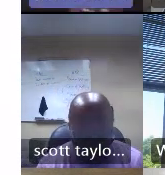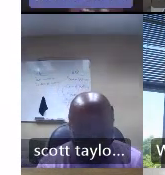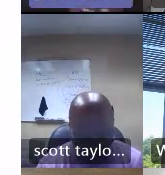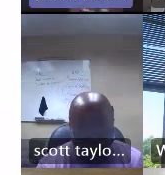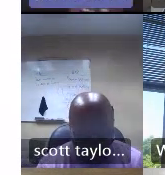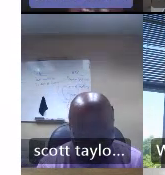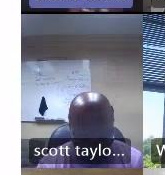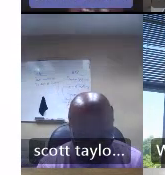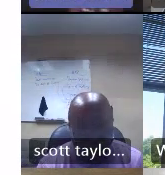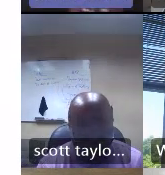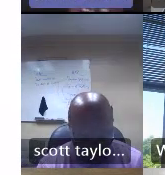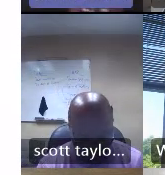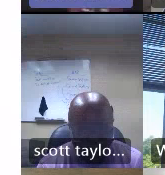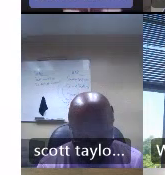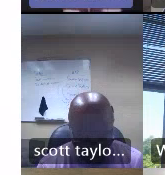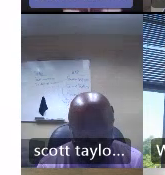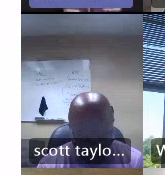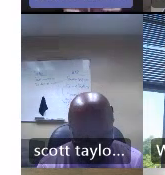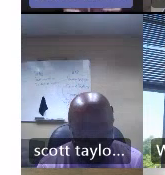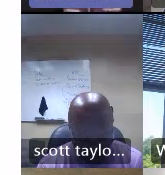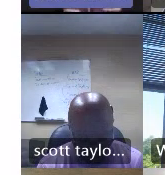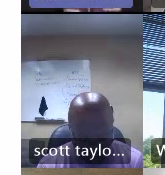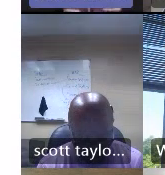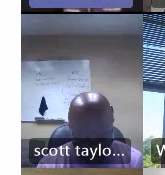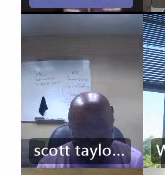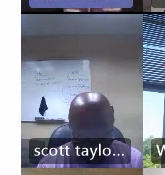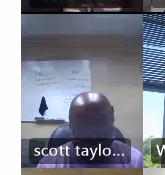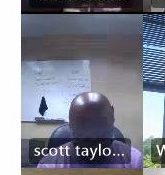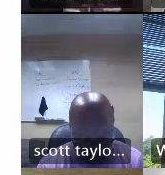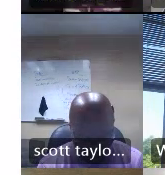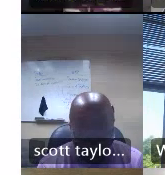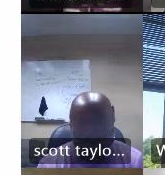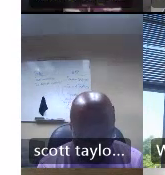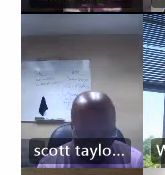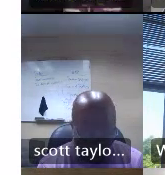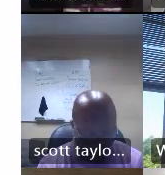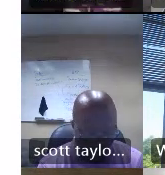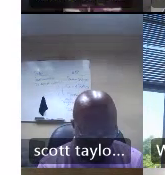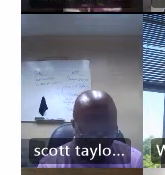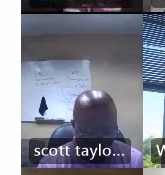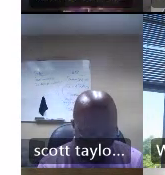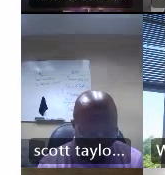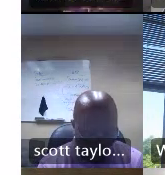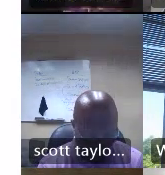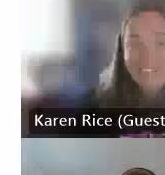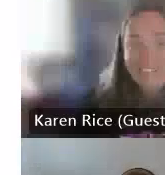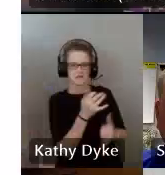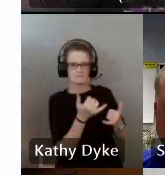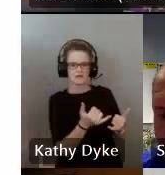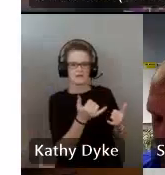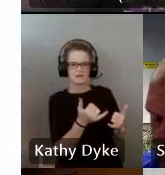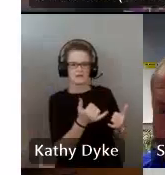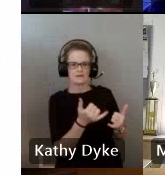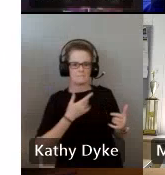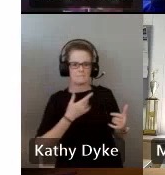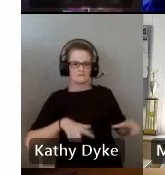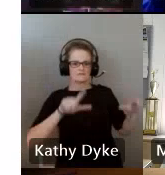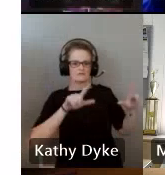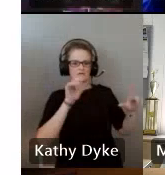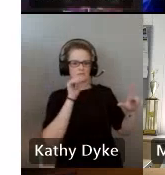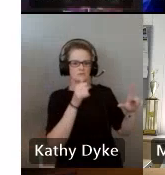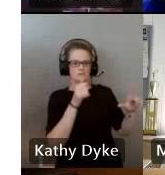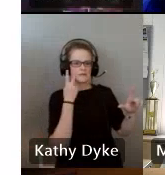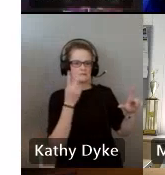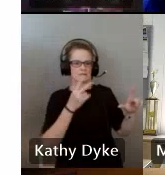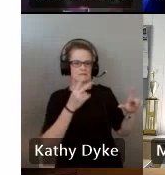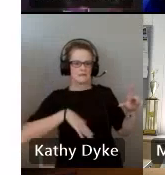And so one of the things, I'm sorry, Zach, go ahead. Karen, right now on my screen, we're not seeing the